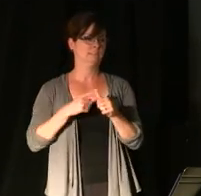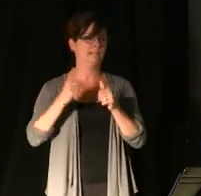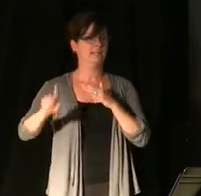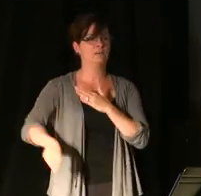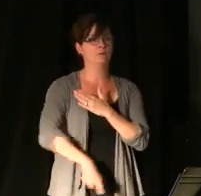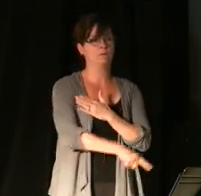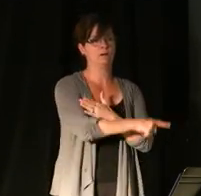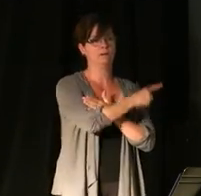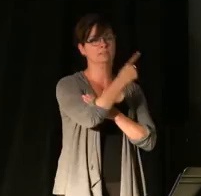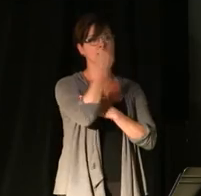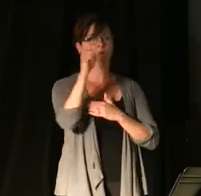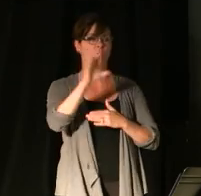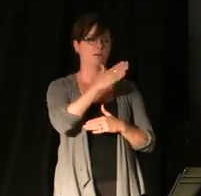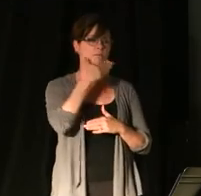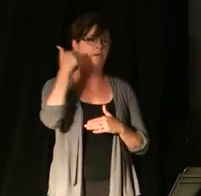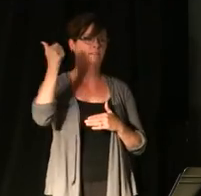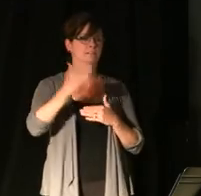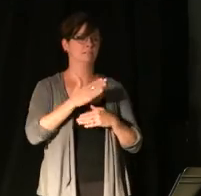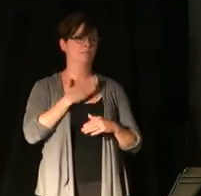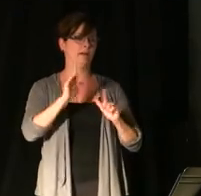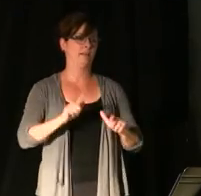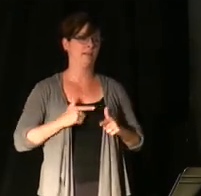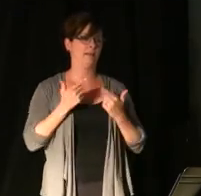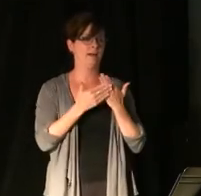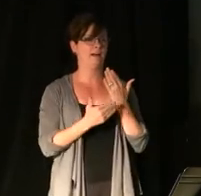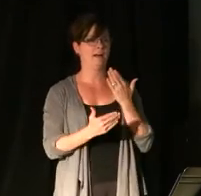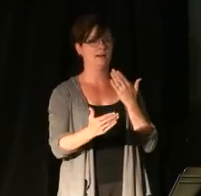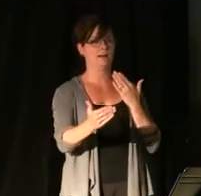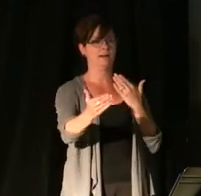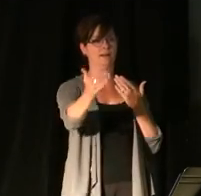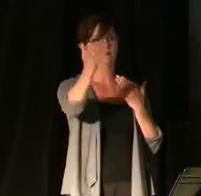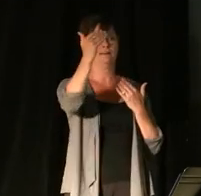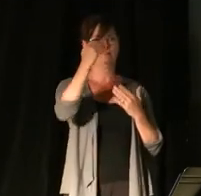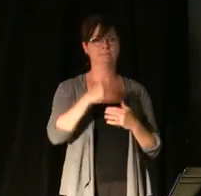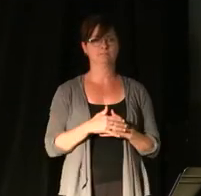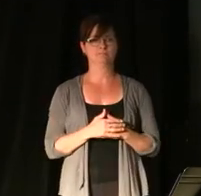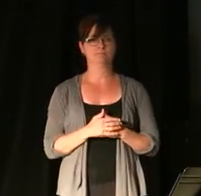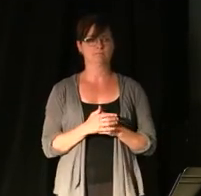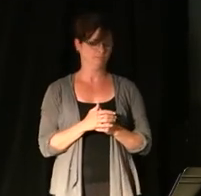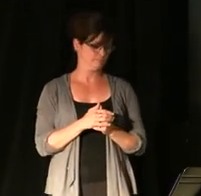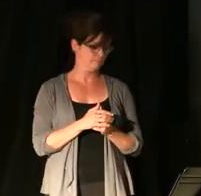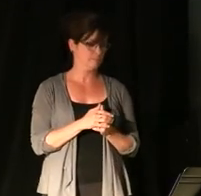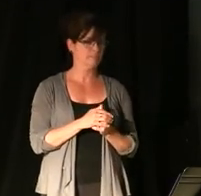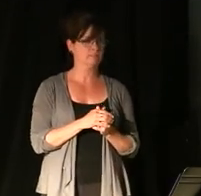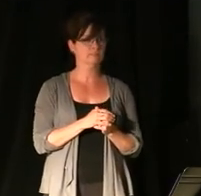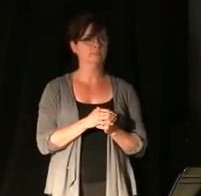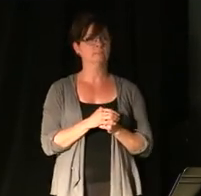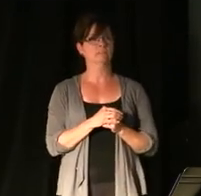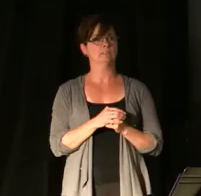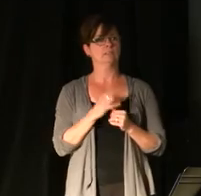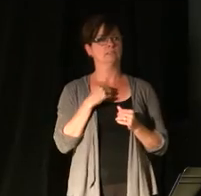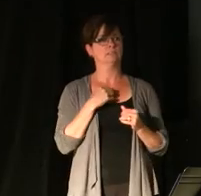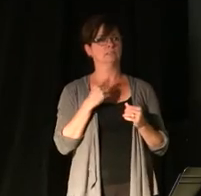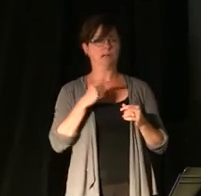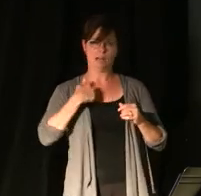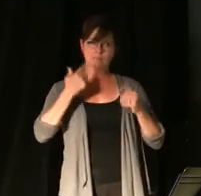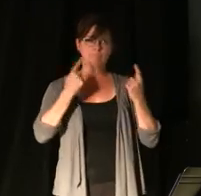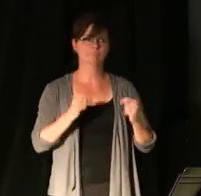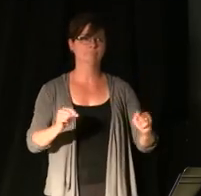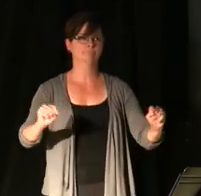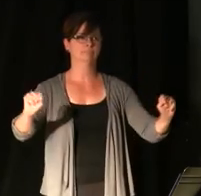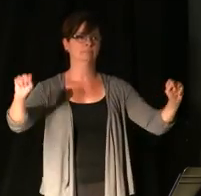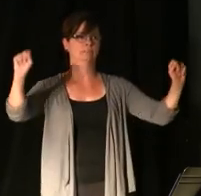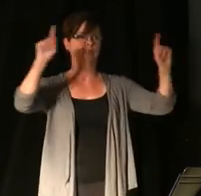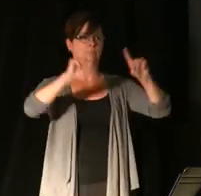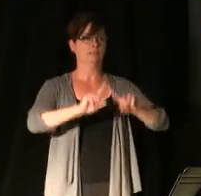life. It's day one of the best of my life. I'm marching on to